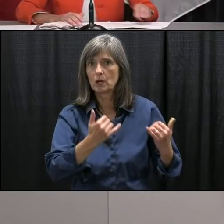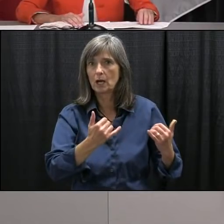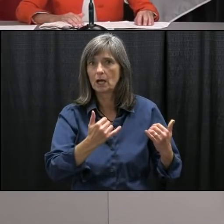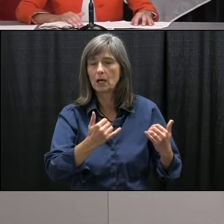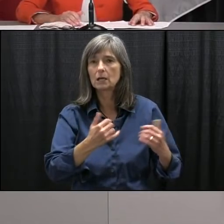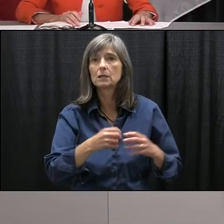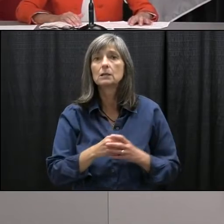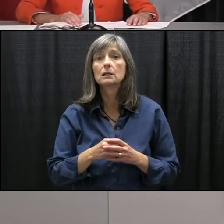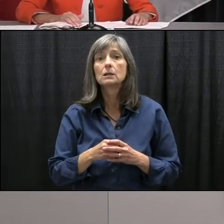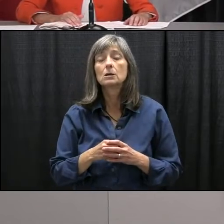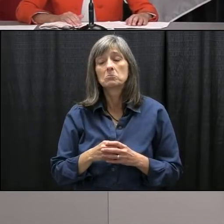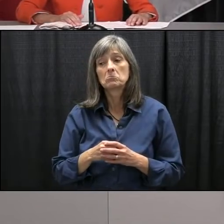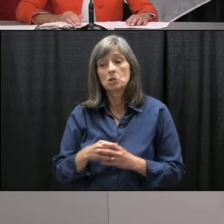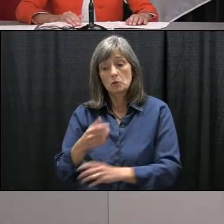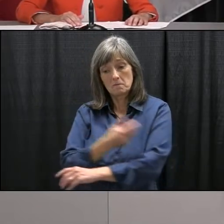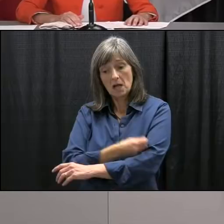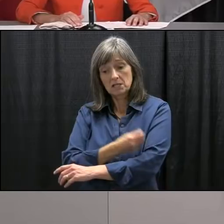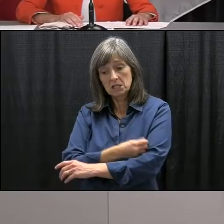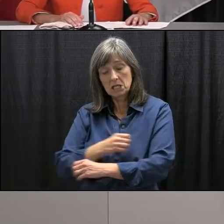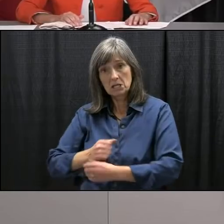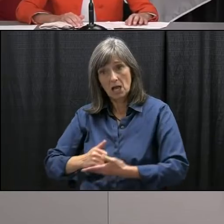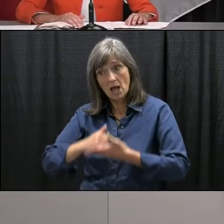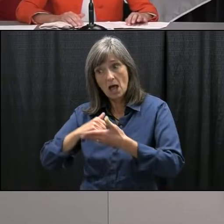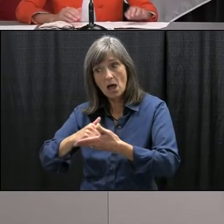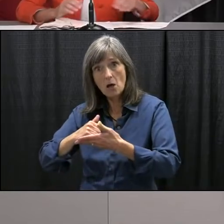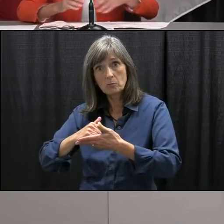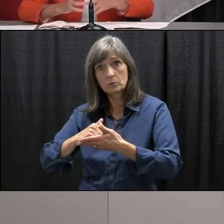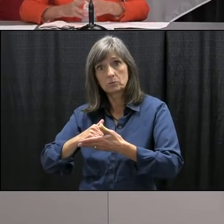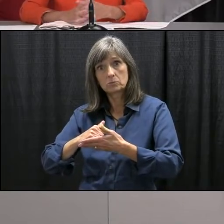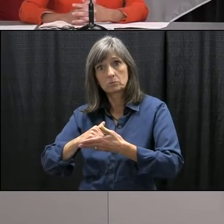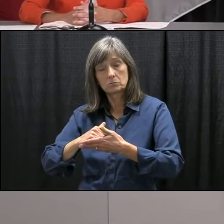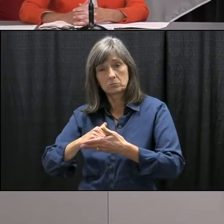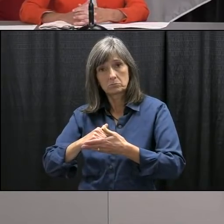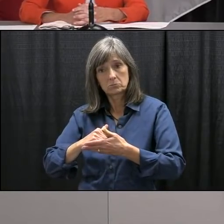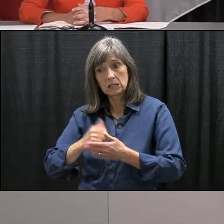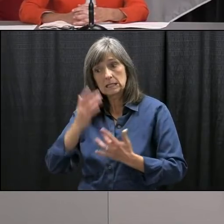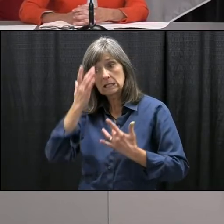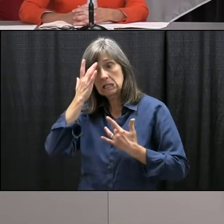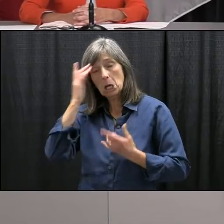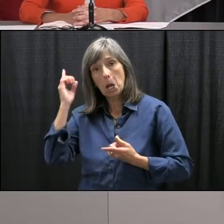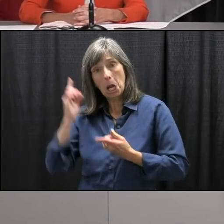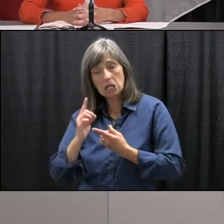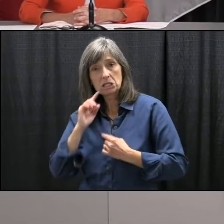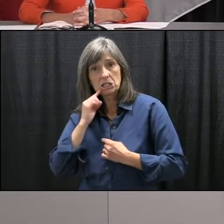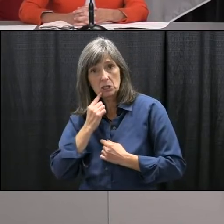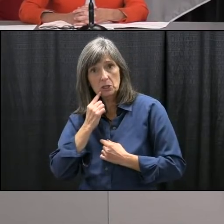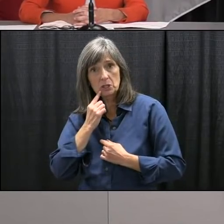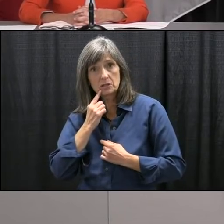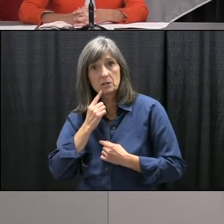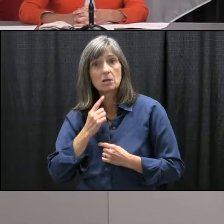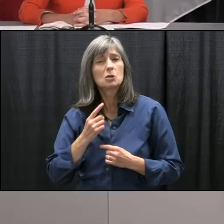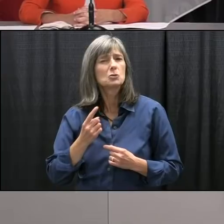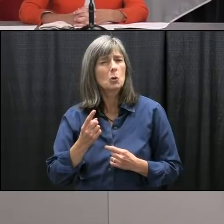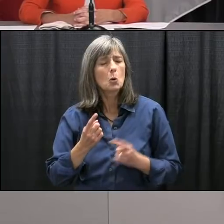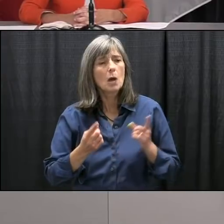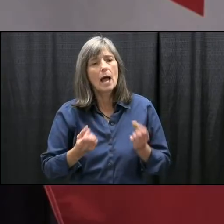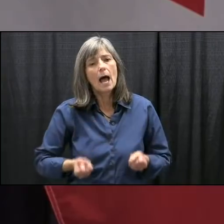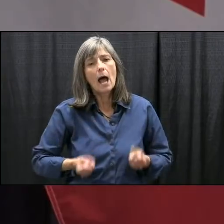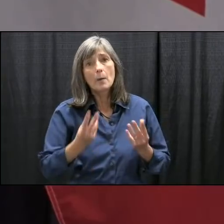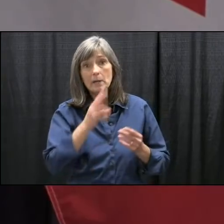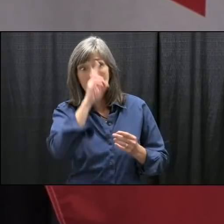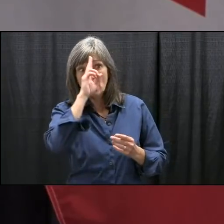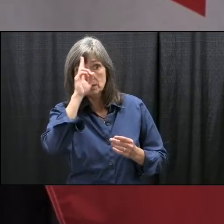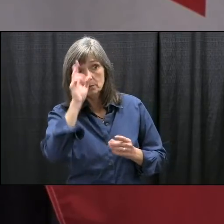very effective at keeping people out of hospital. So can you give us an idea, is anyone who is vaccinated ending up in hospital?